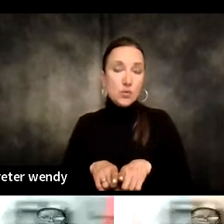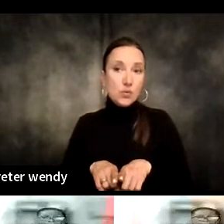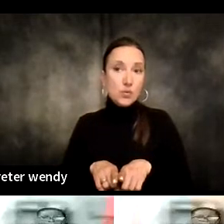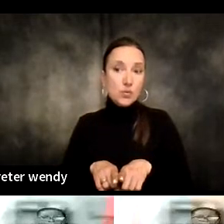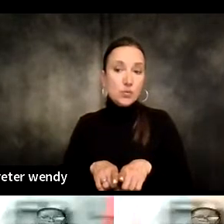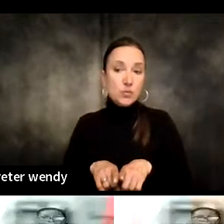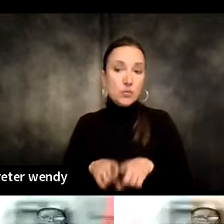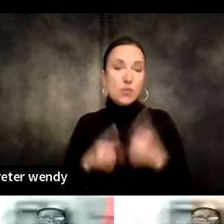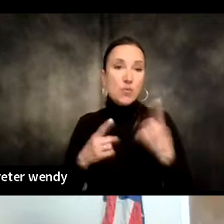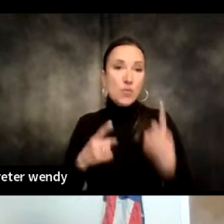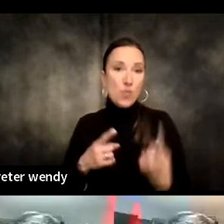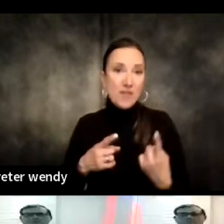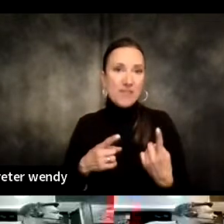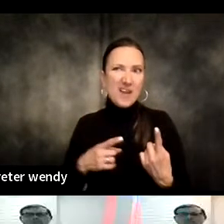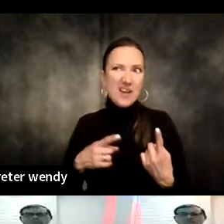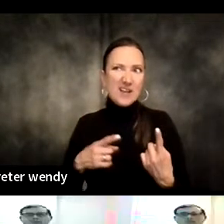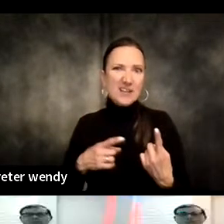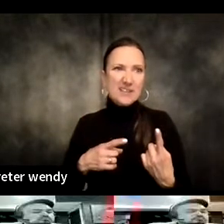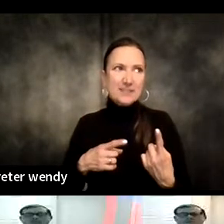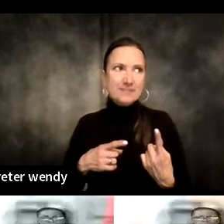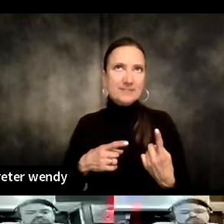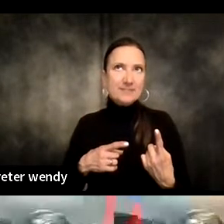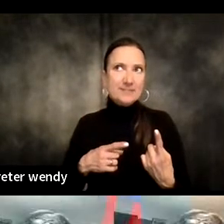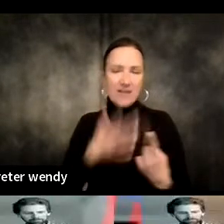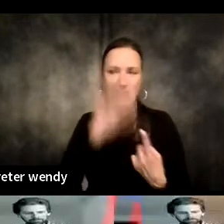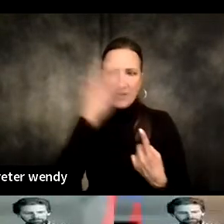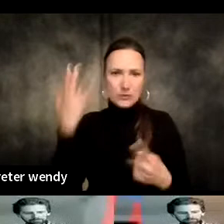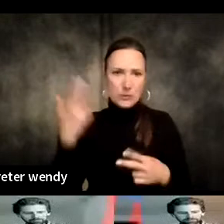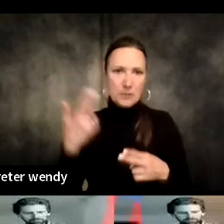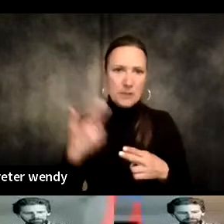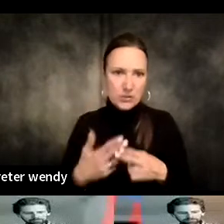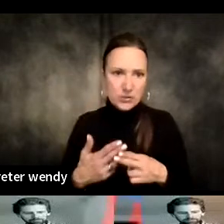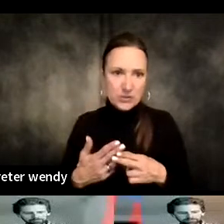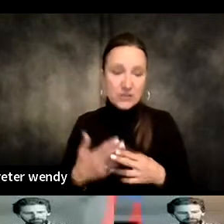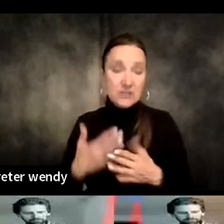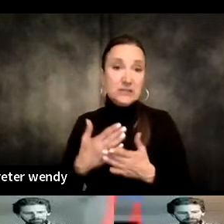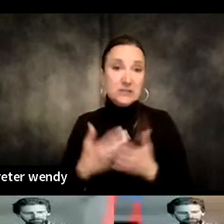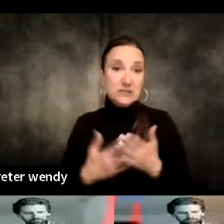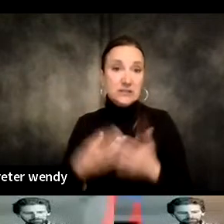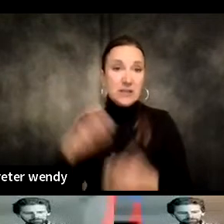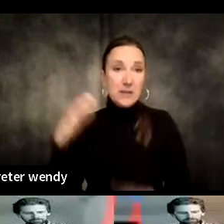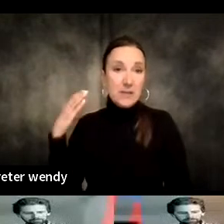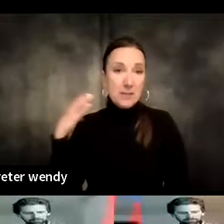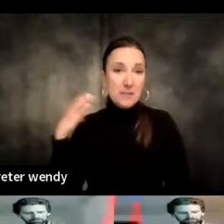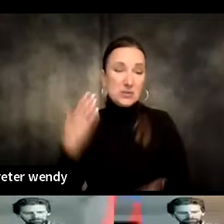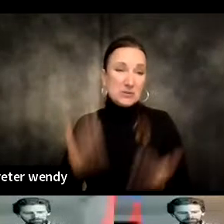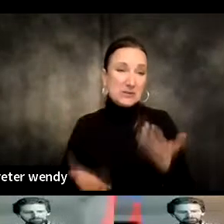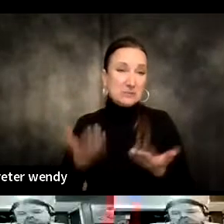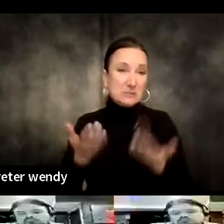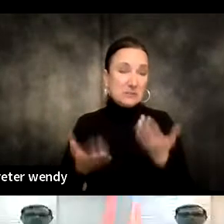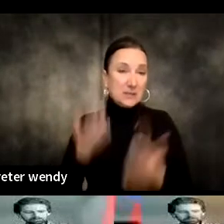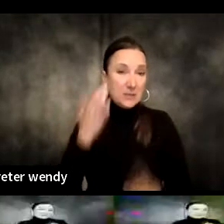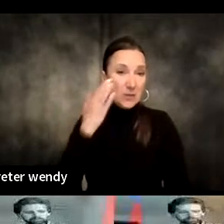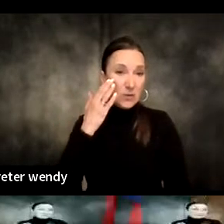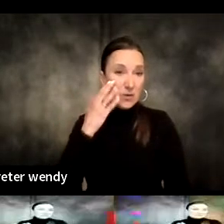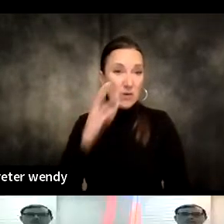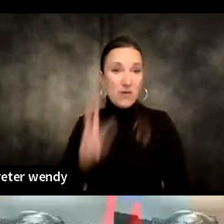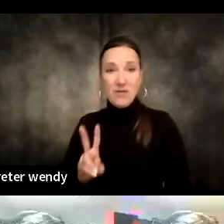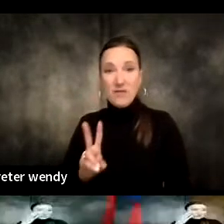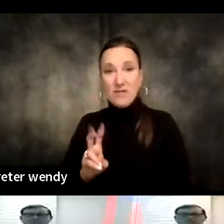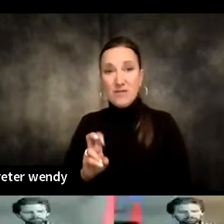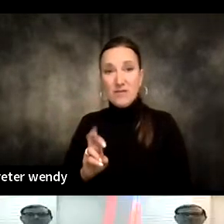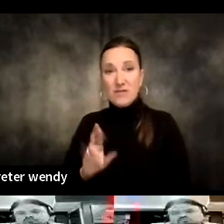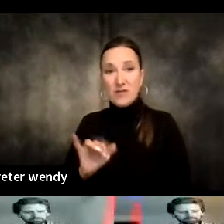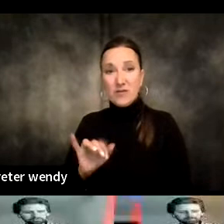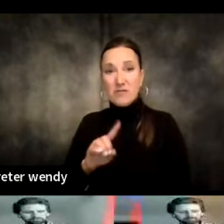one of the things I didn't speak about, and I won't speak that long, but some commissioners may be aware that Verizon is changing